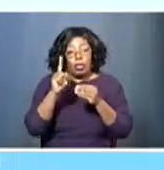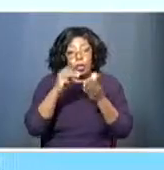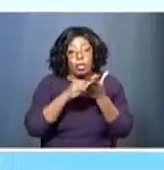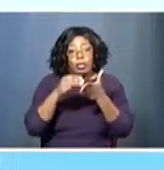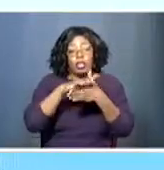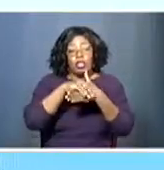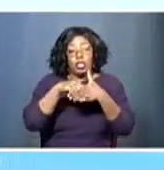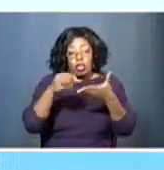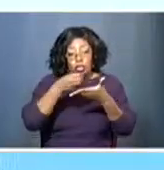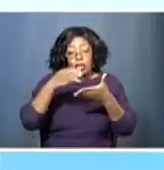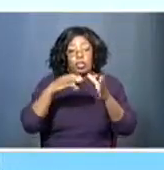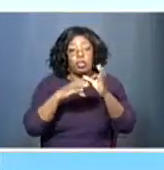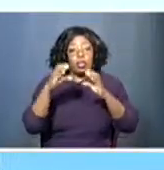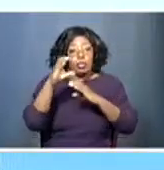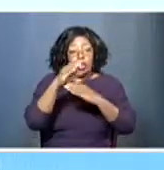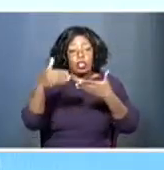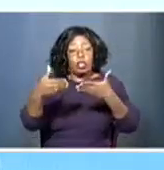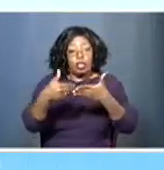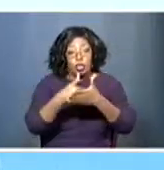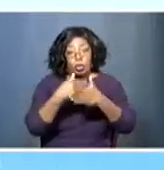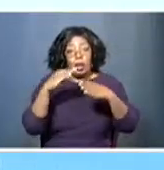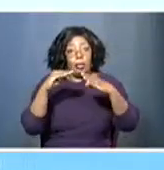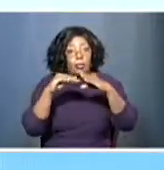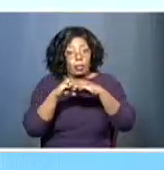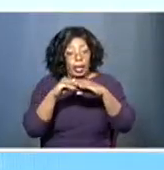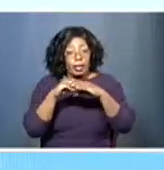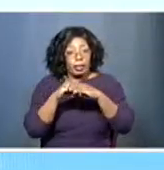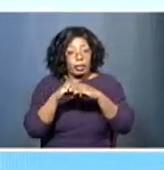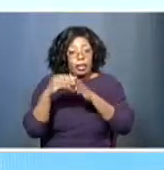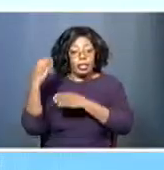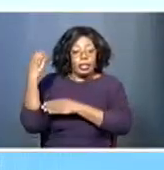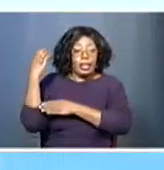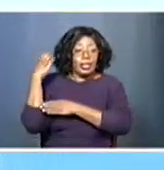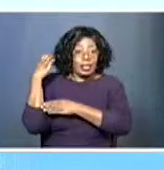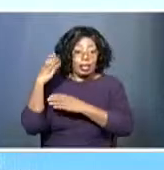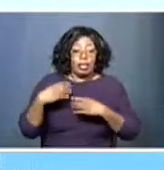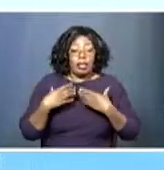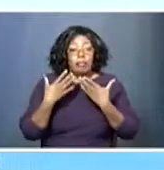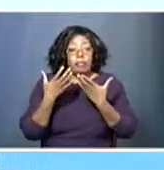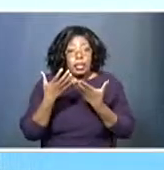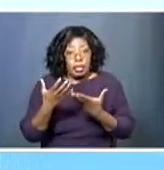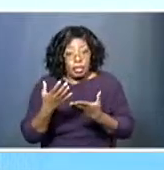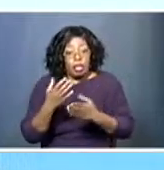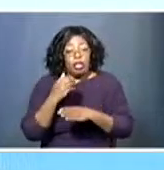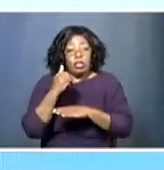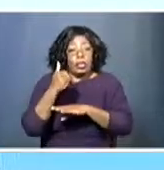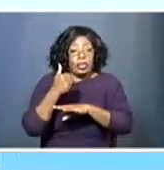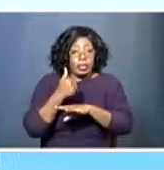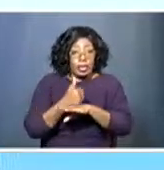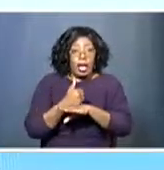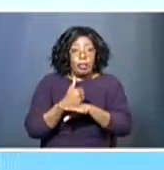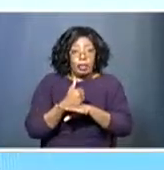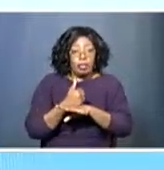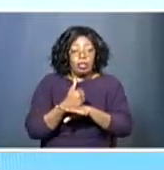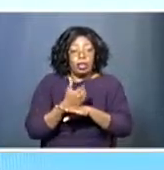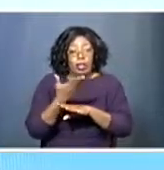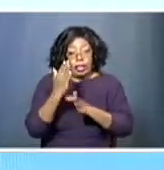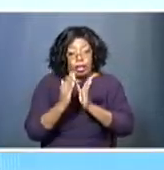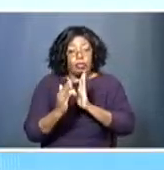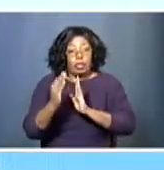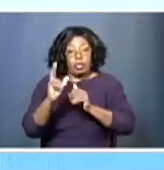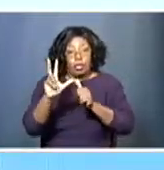been spent to construct a new branch. Fidelity senior executives are committed to re-establishing a presence in the country's